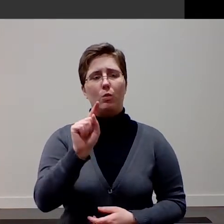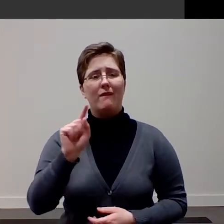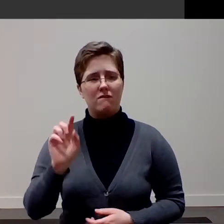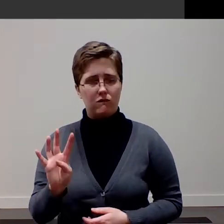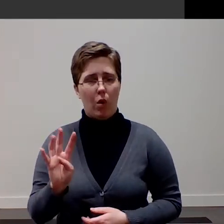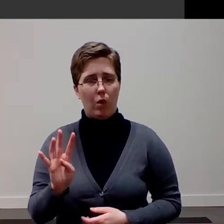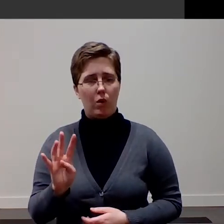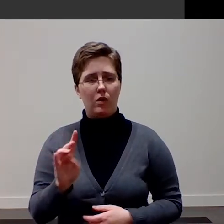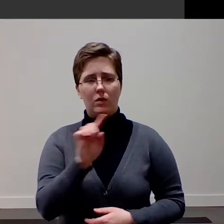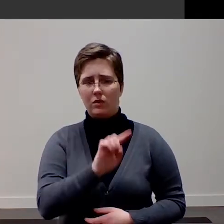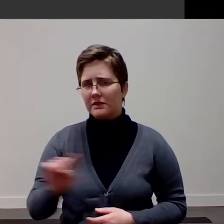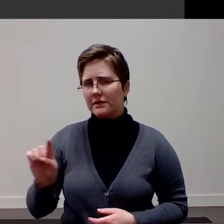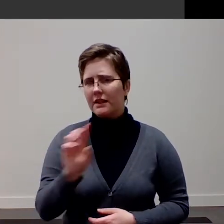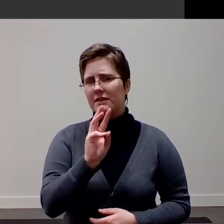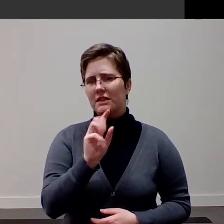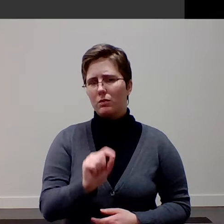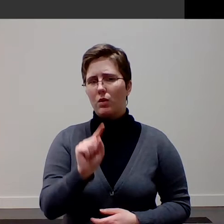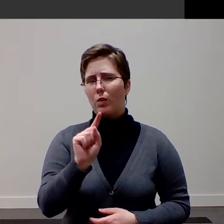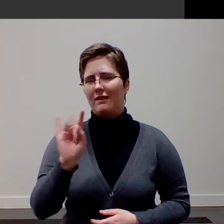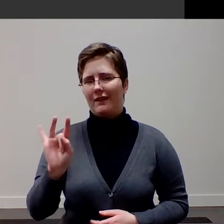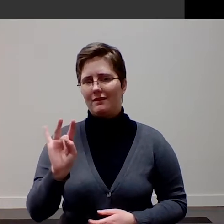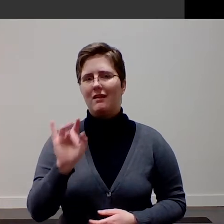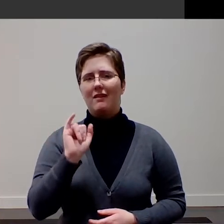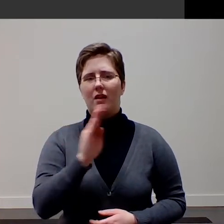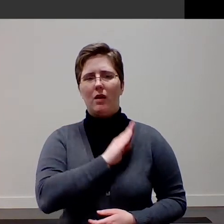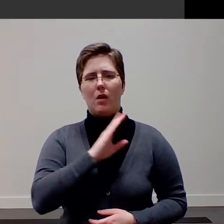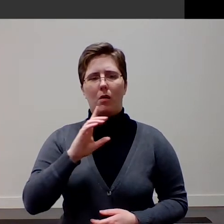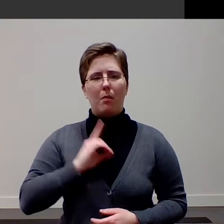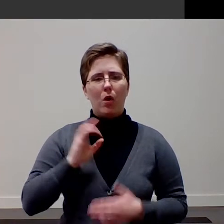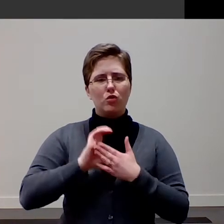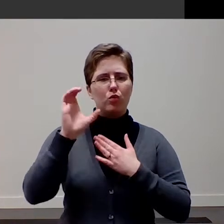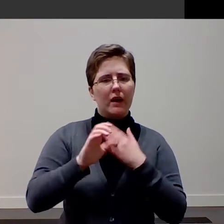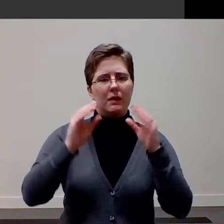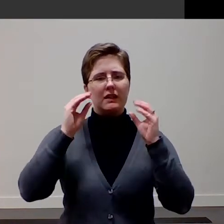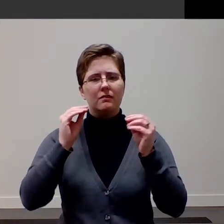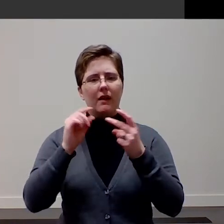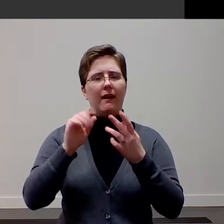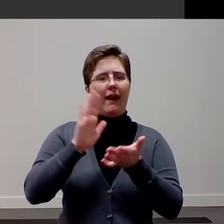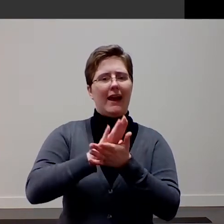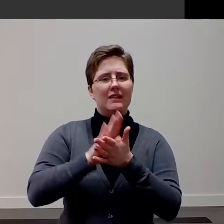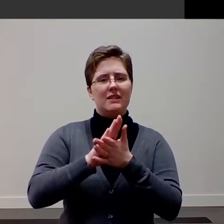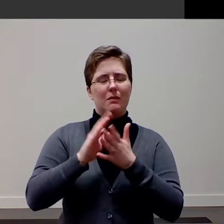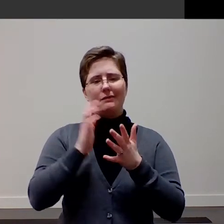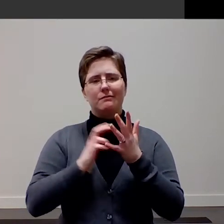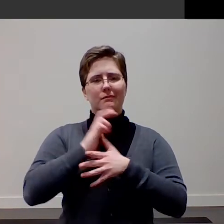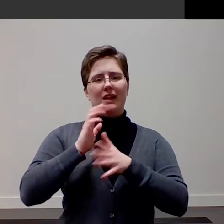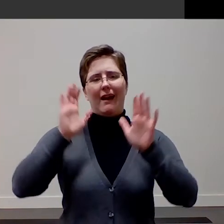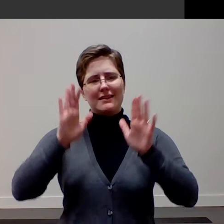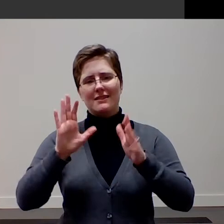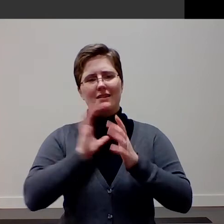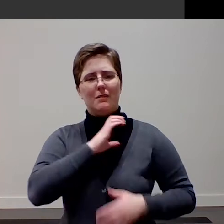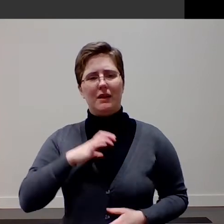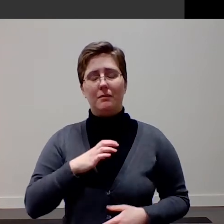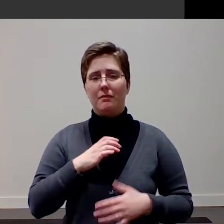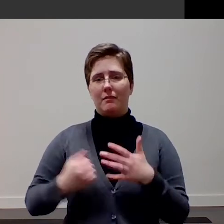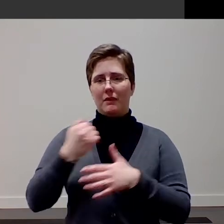6.14 through 6.18 is the Board Curriculum, Instruction, and Academic Excellence Committee, and the chair